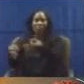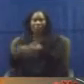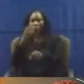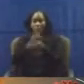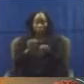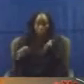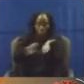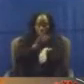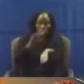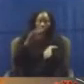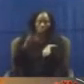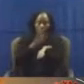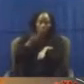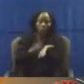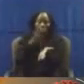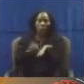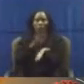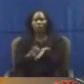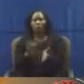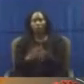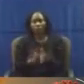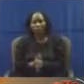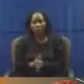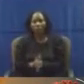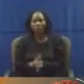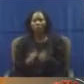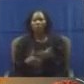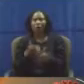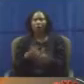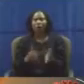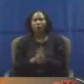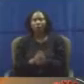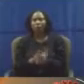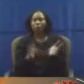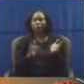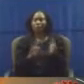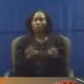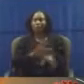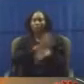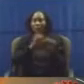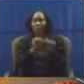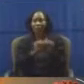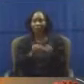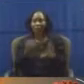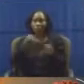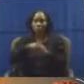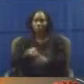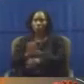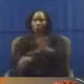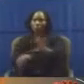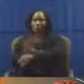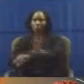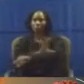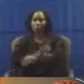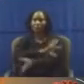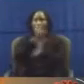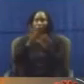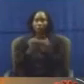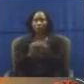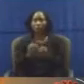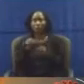through them to check that. It takes days, but after digitization, anybody who enters Home Affairs and say, I'm looking for this